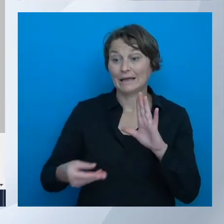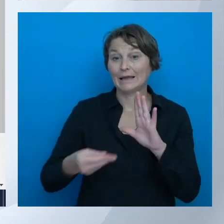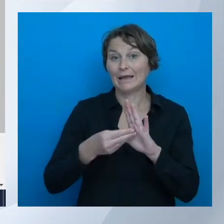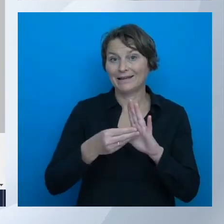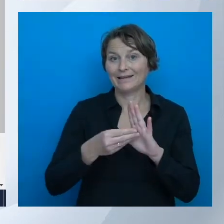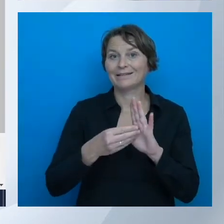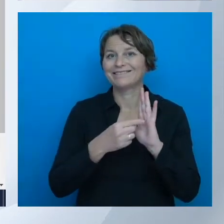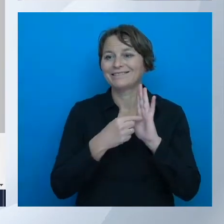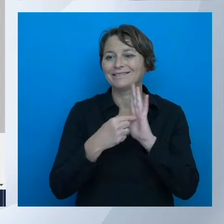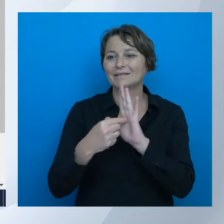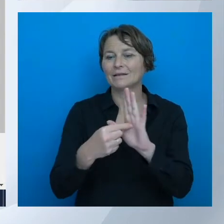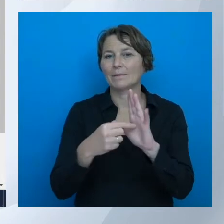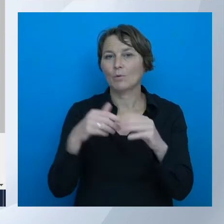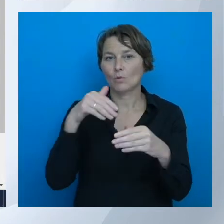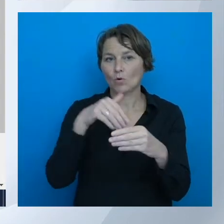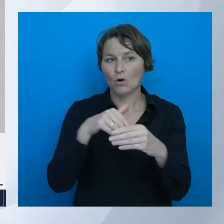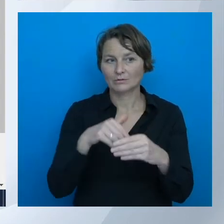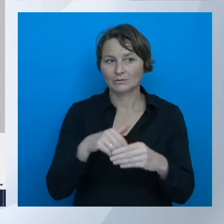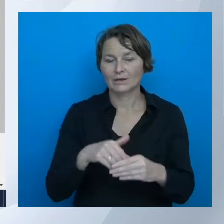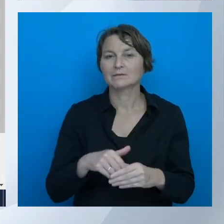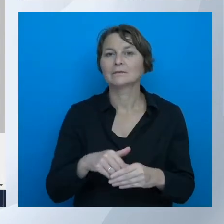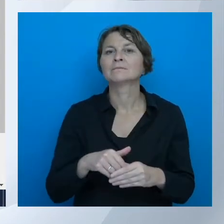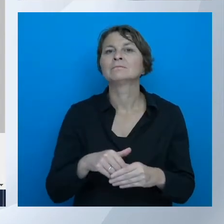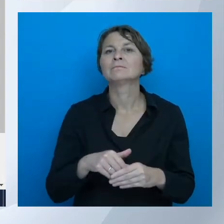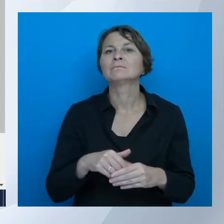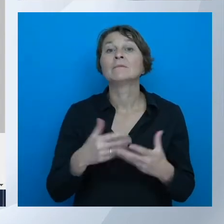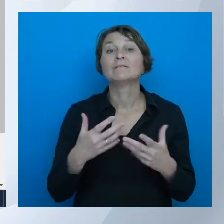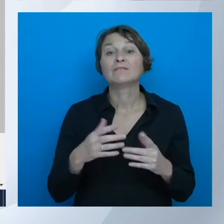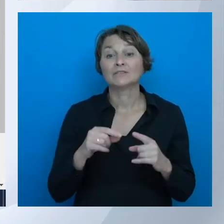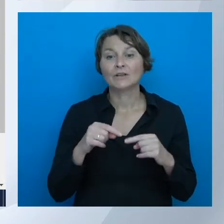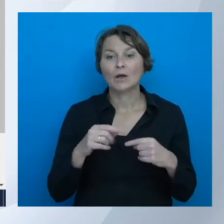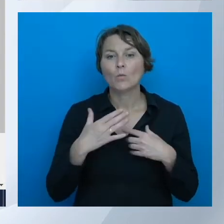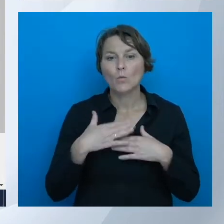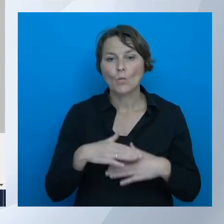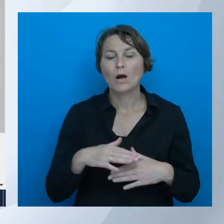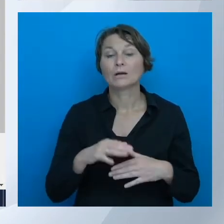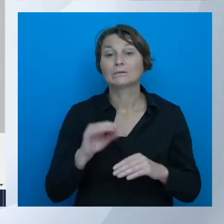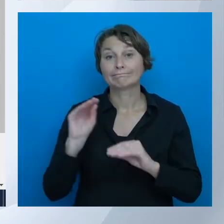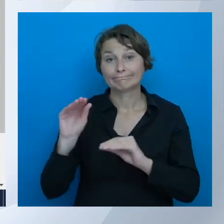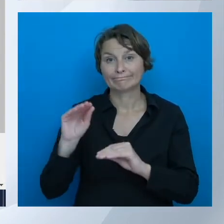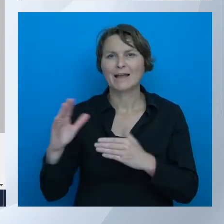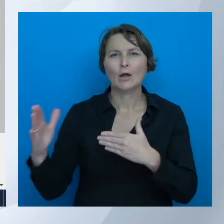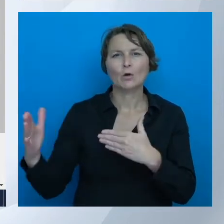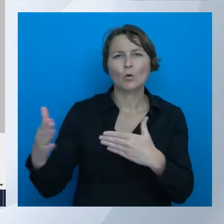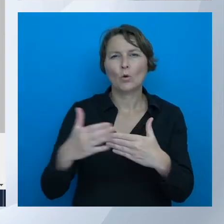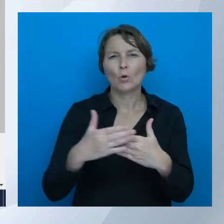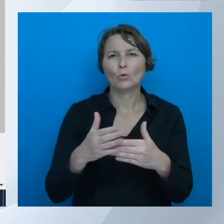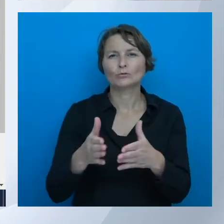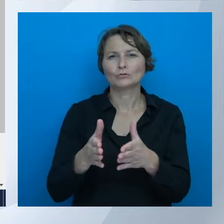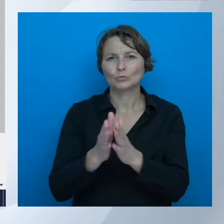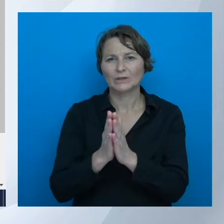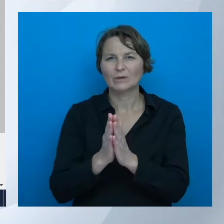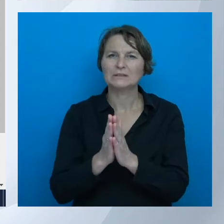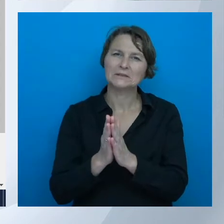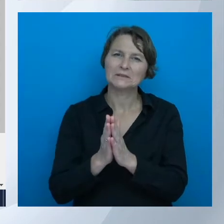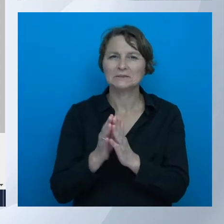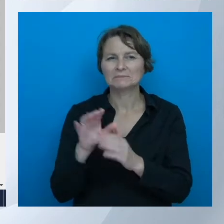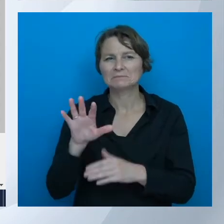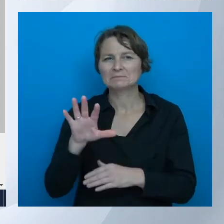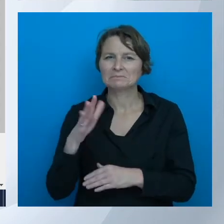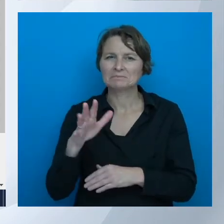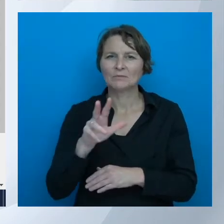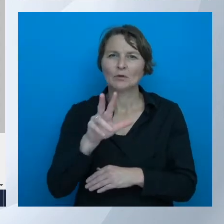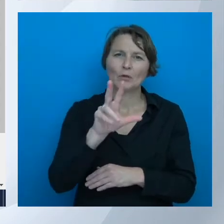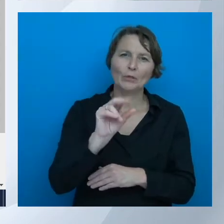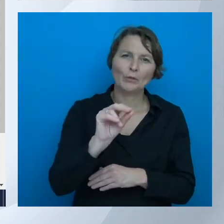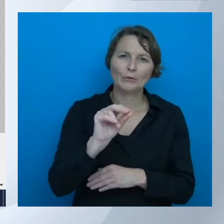jobs. What it will actually do is build and deploy and close a request. So this takes, let's say, 30, maybe 60